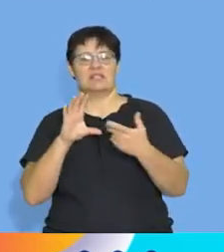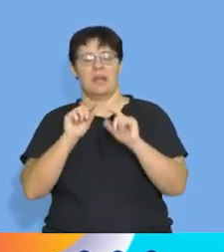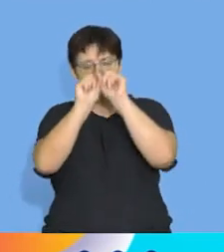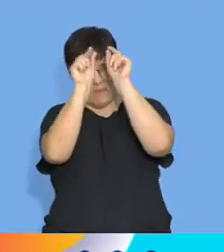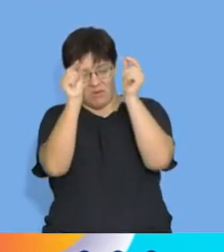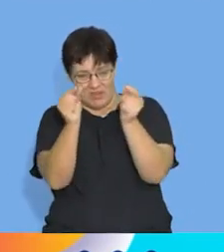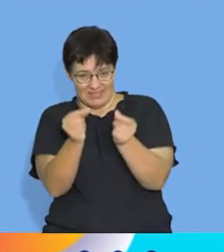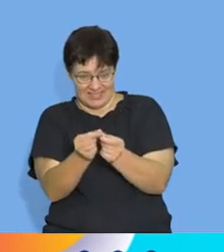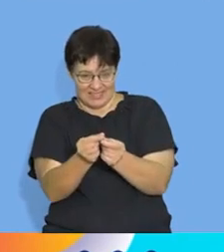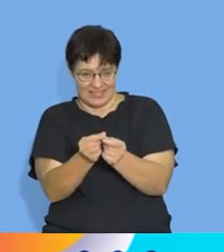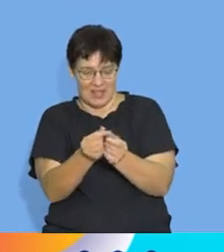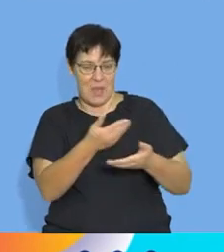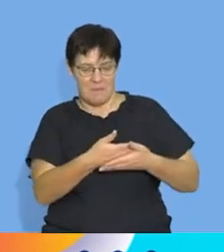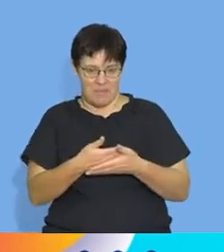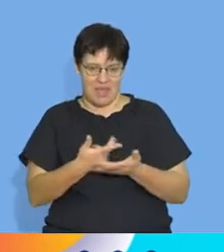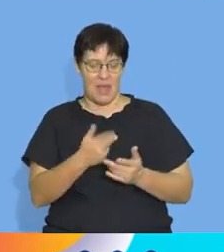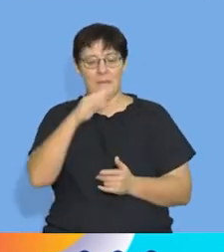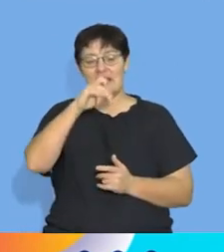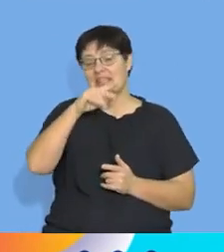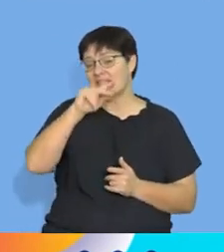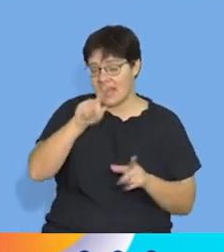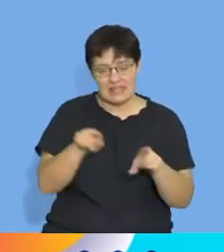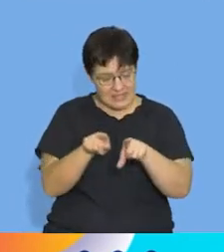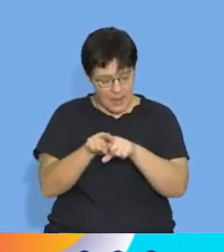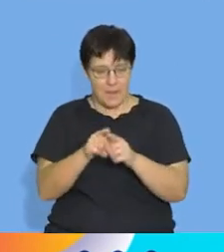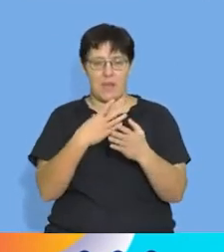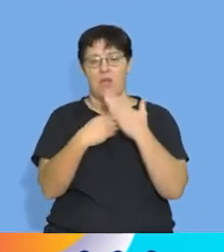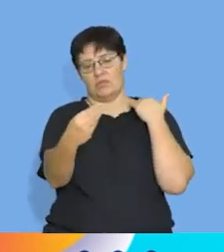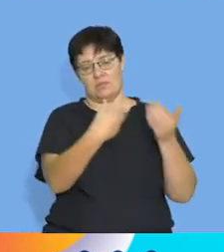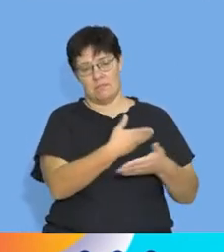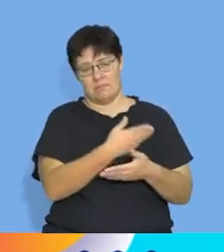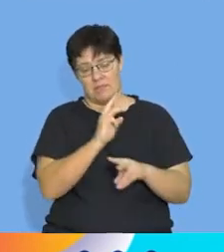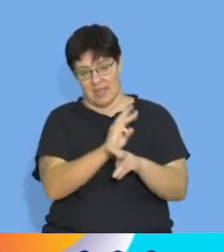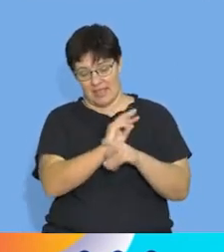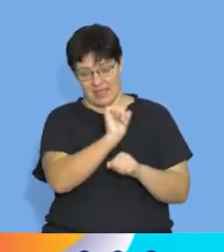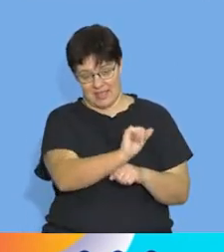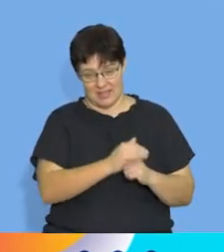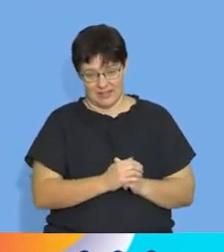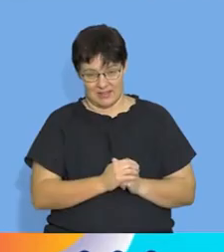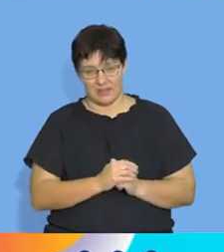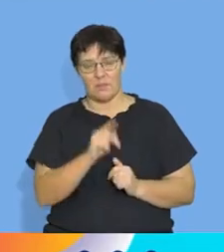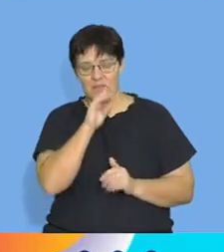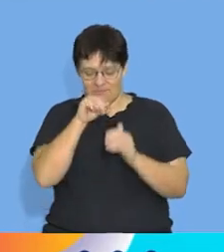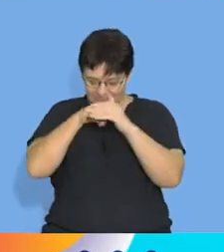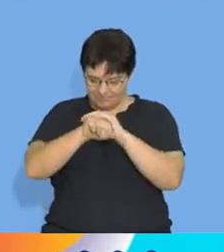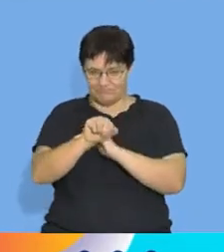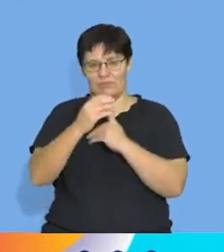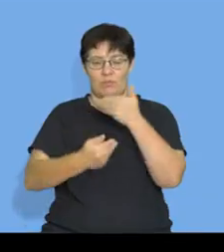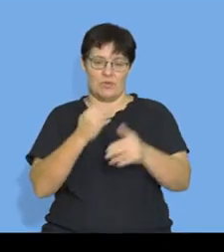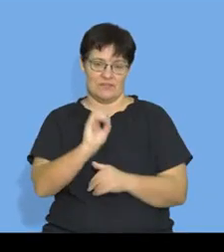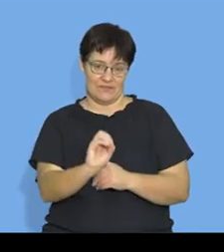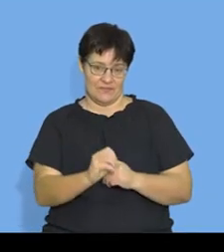membranes surrounding the baby, the placenta as well, from the mother. That is all part of the birthing process.